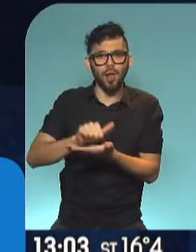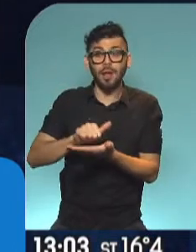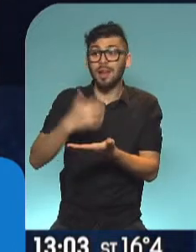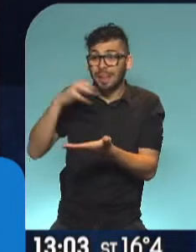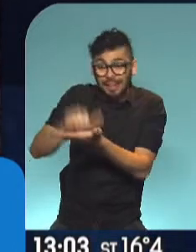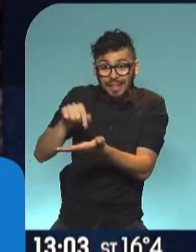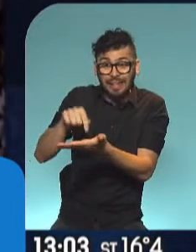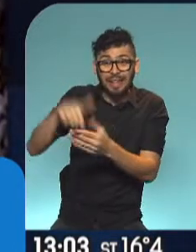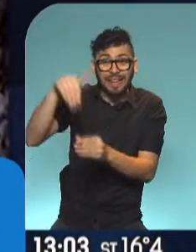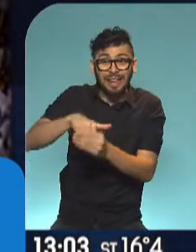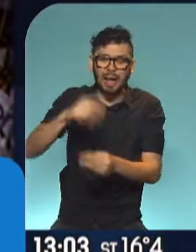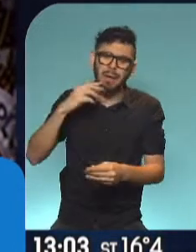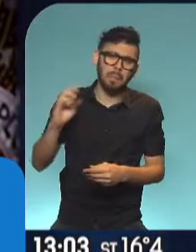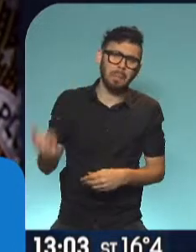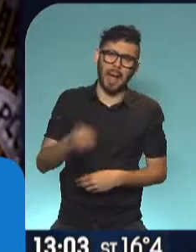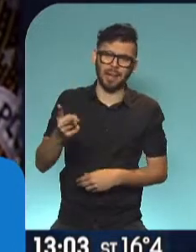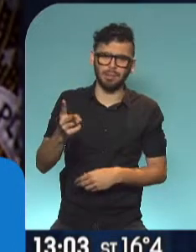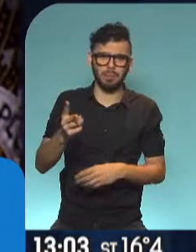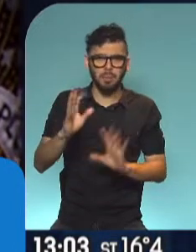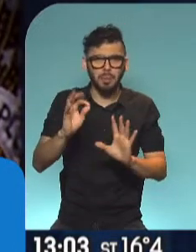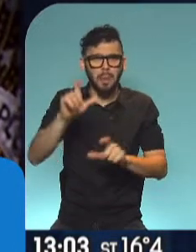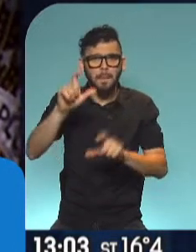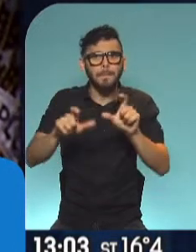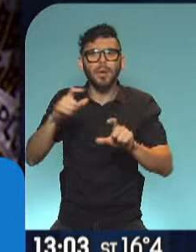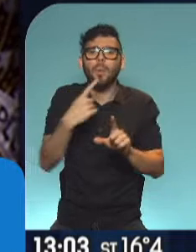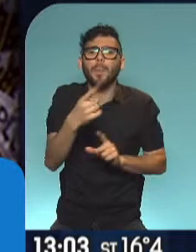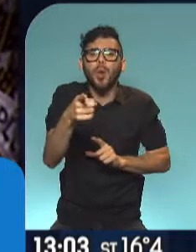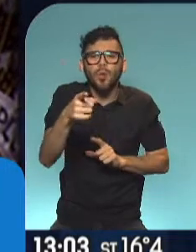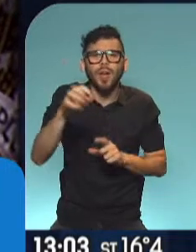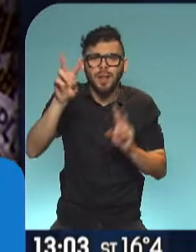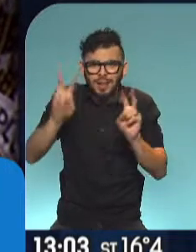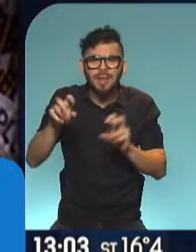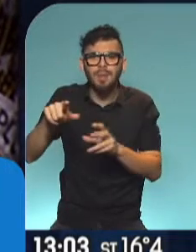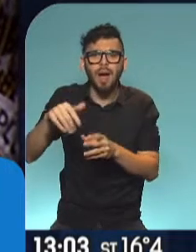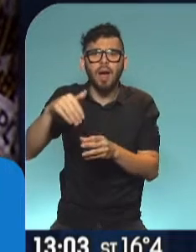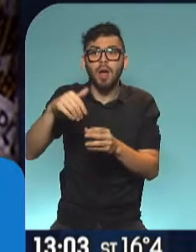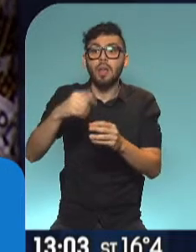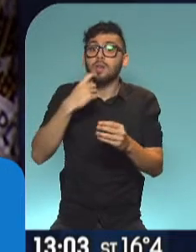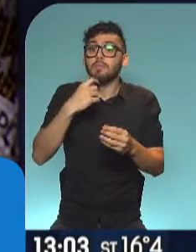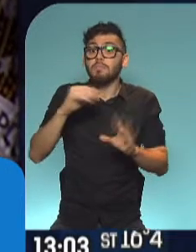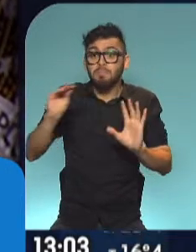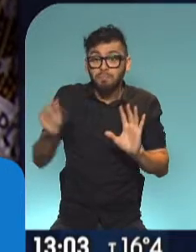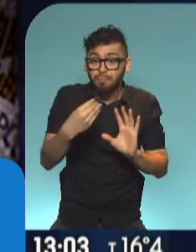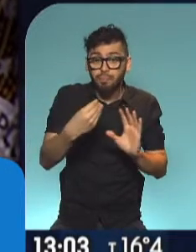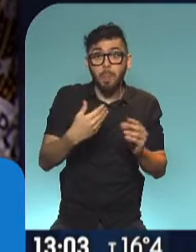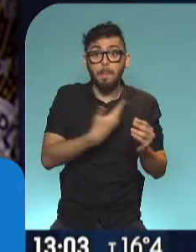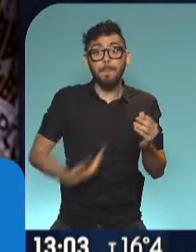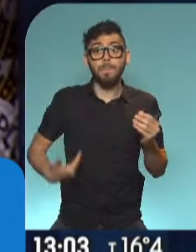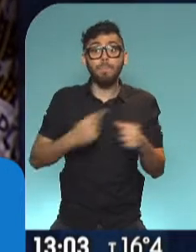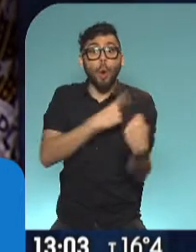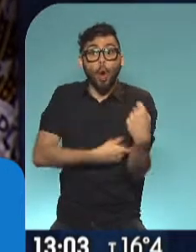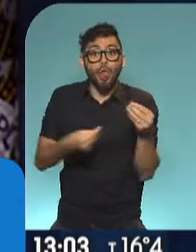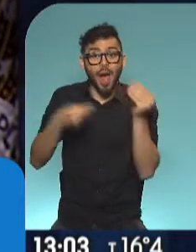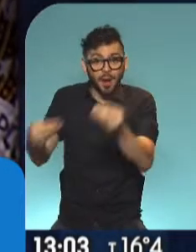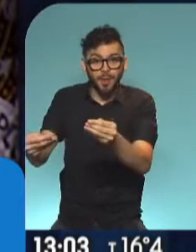disaster. I understand that, but people are rioting. Do you commit to making sure that there's a peaceful transfer of power? We want to get rid of the ballots, and we'll have